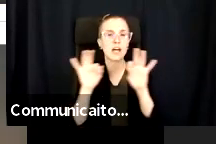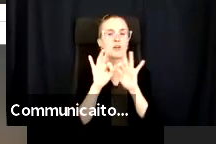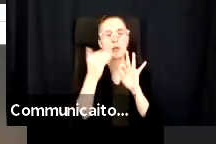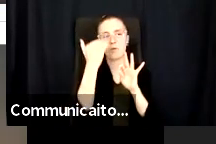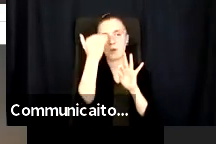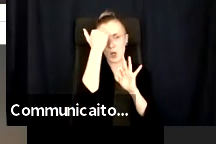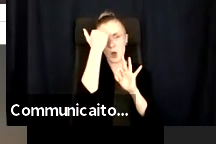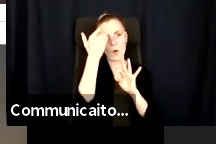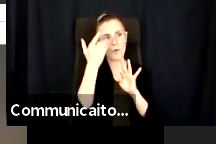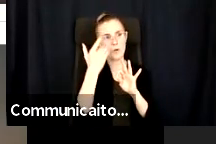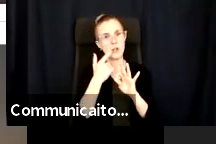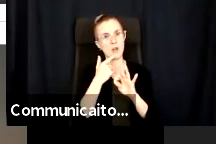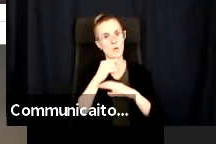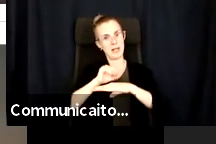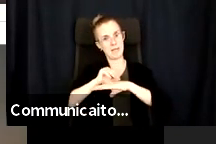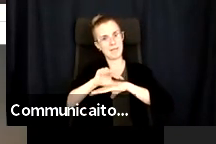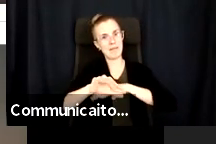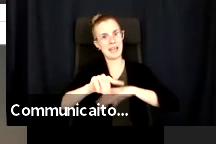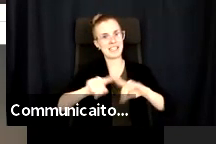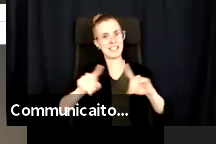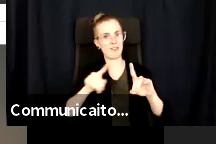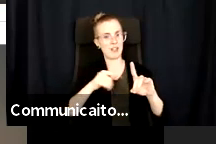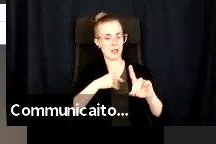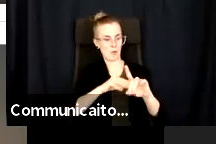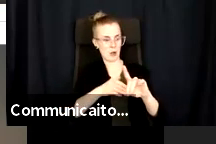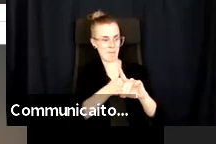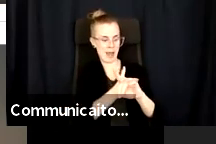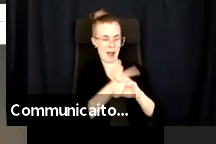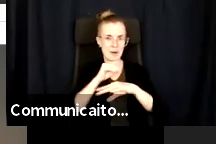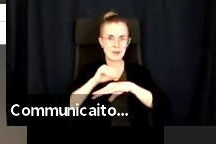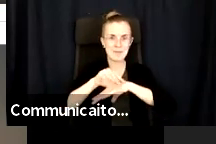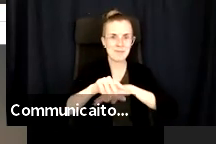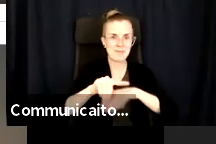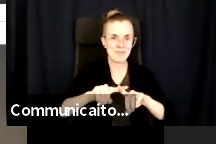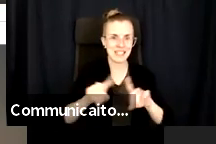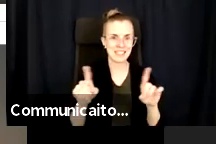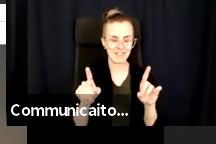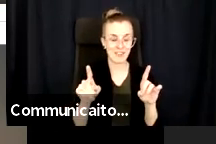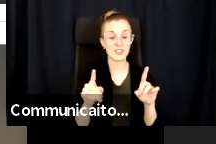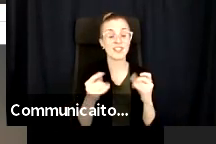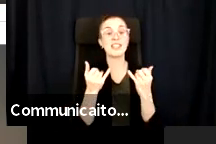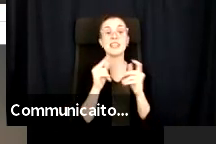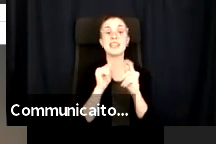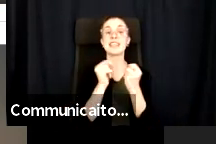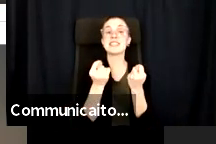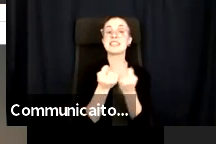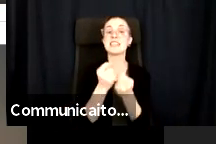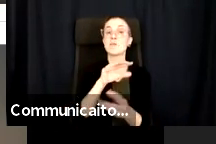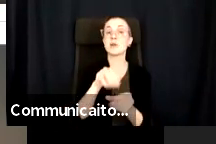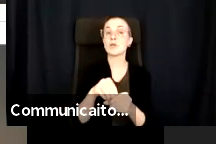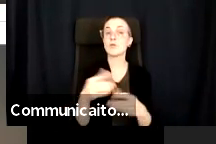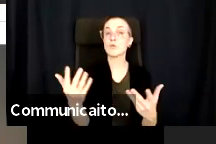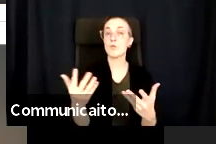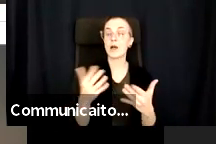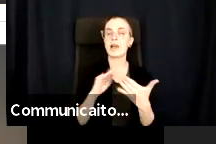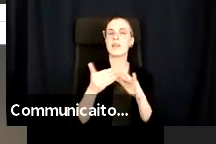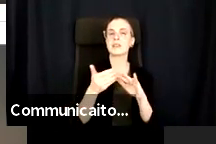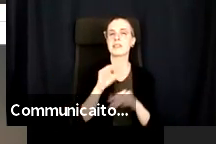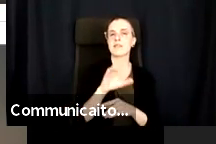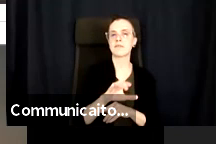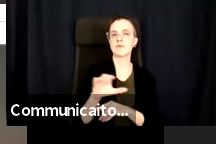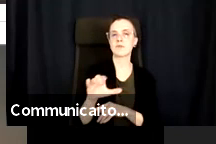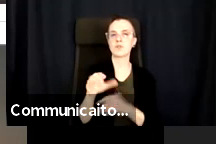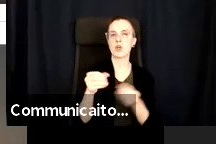to make a difference. The cross disability team of the consists of the City of Corpus Christi Office of